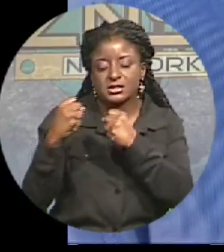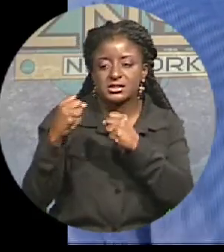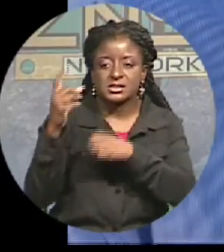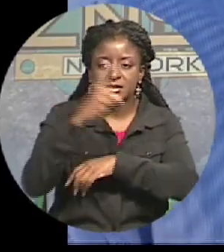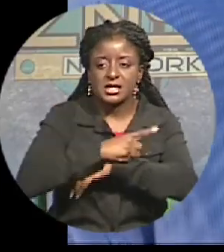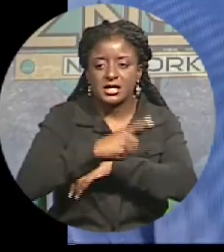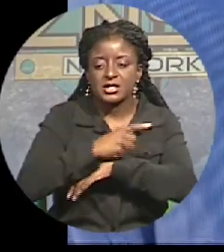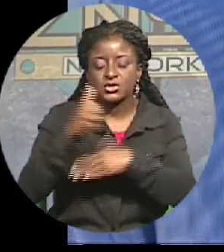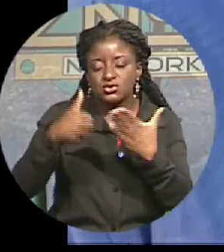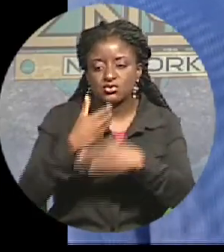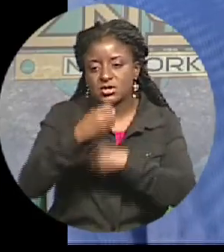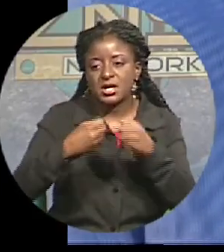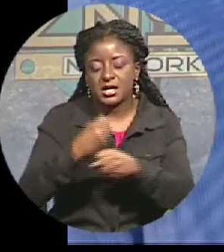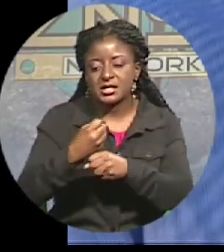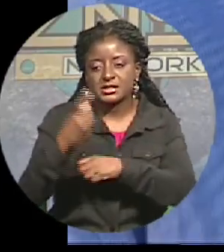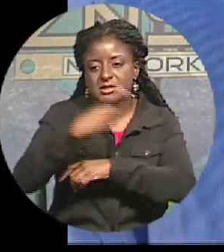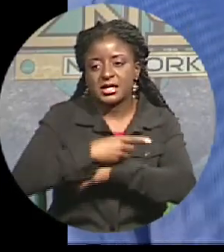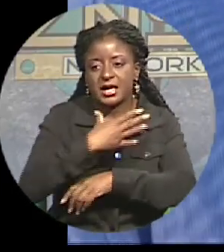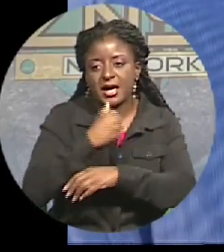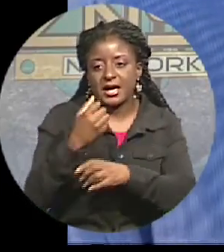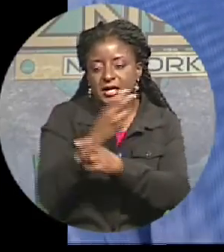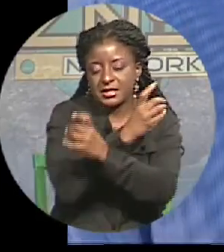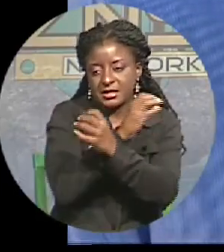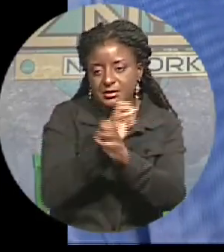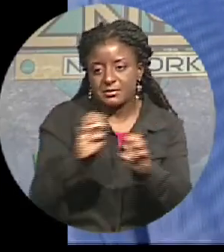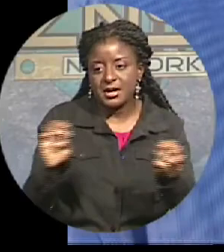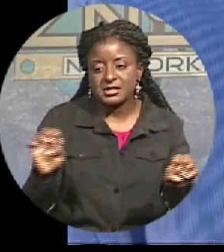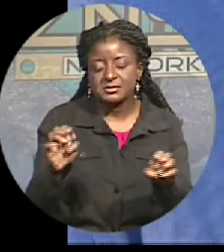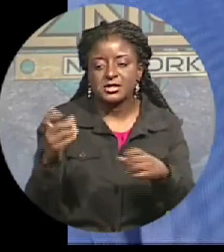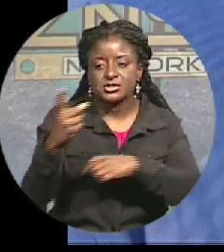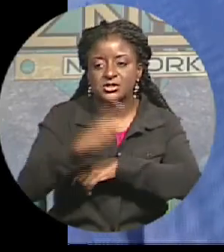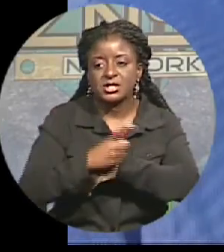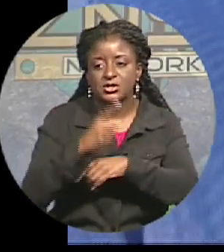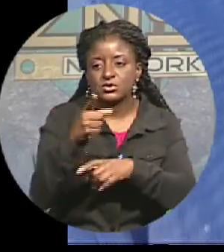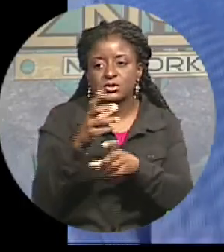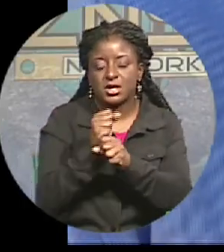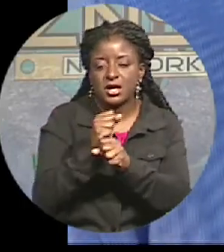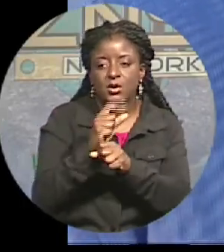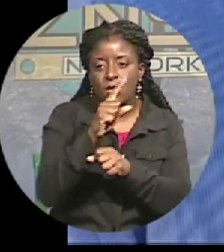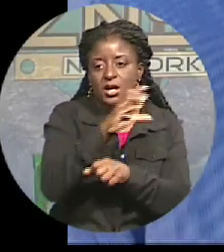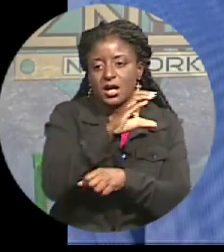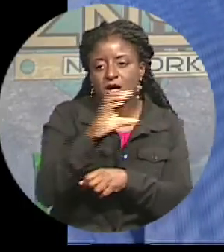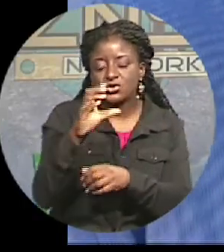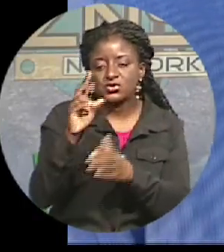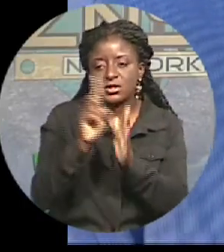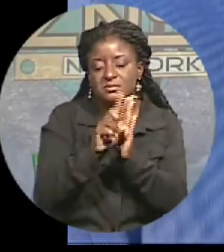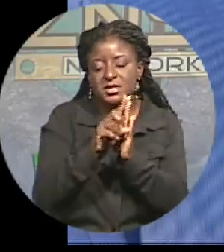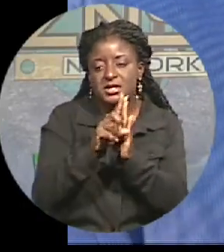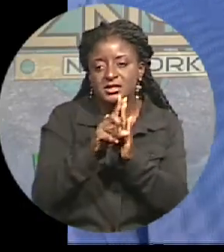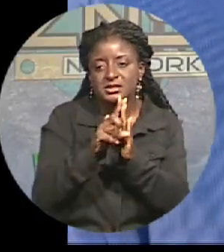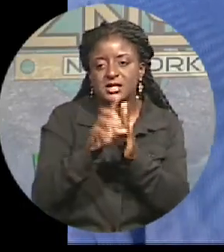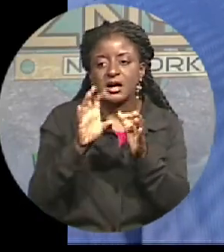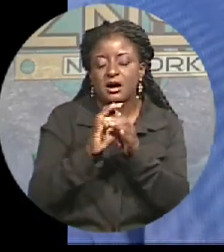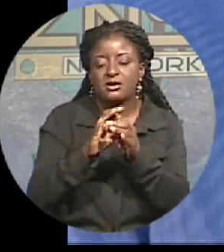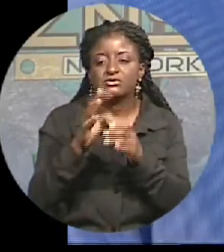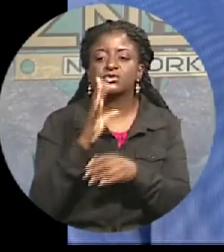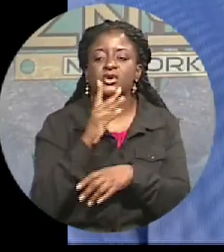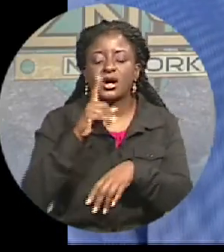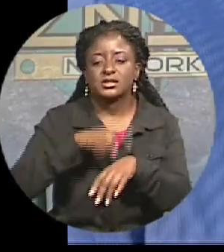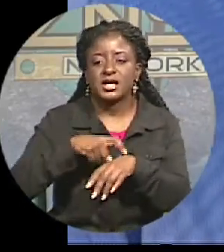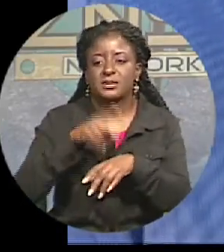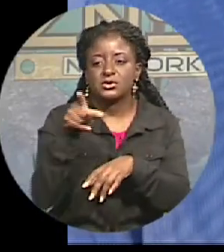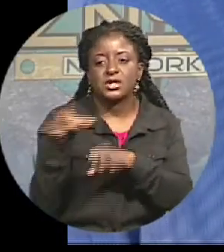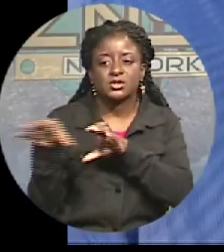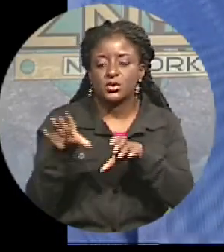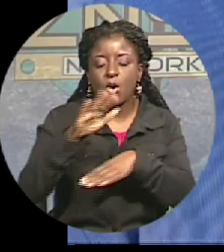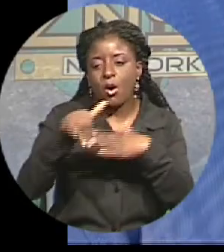those days, our postpaid customers get 100 minutes of on-net, meaning BTC to BTC talk time, so they can be able to do all of the Christmas